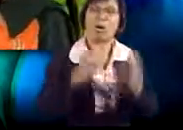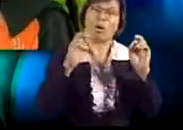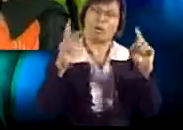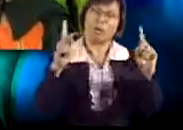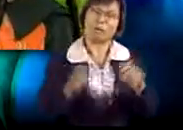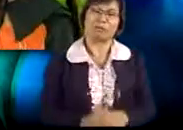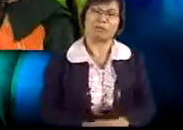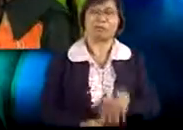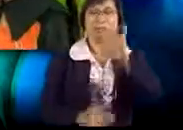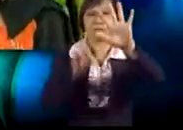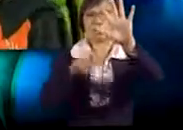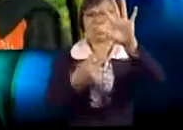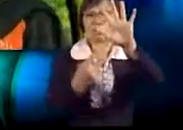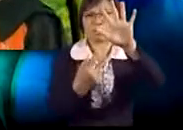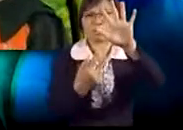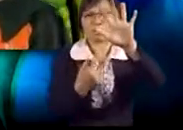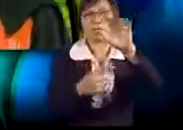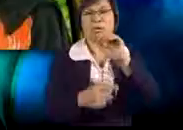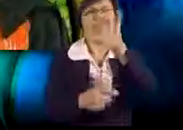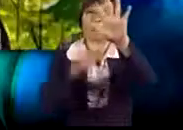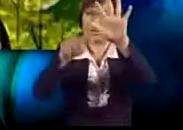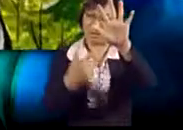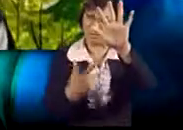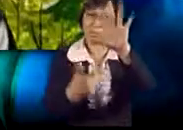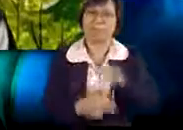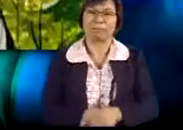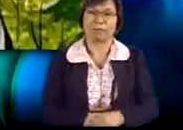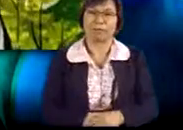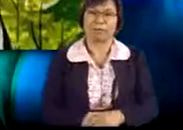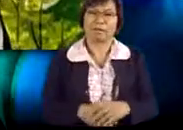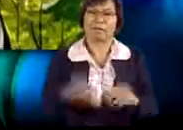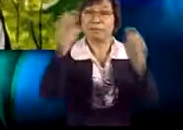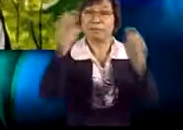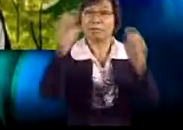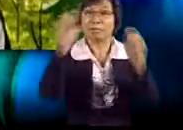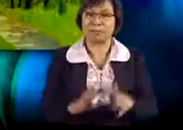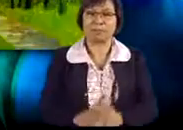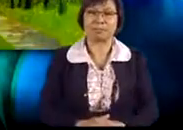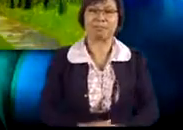Okay. 5 over 3 or 5/3. Let me do a bit of magic.